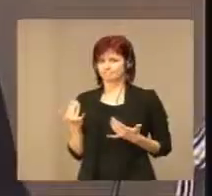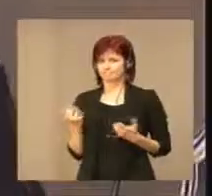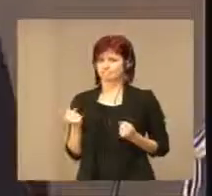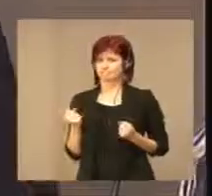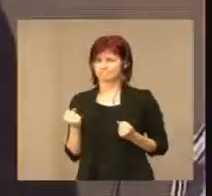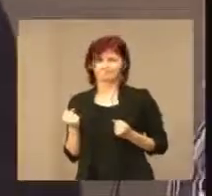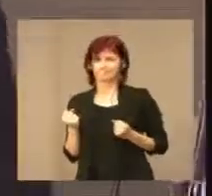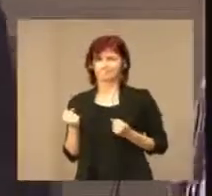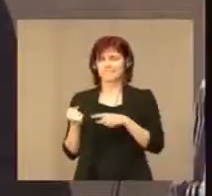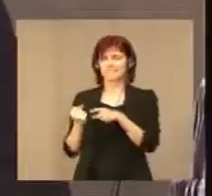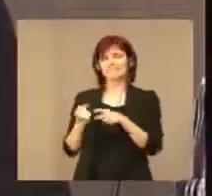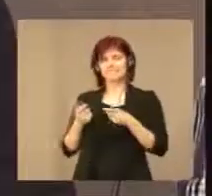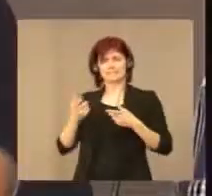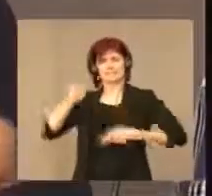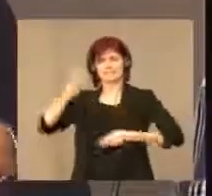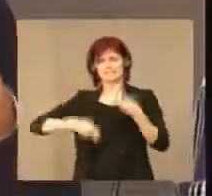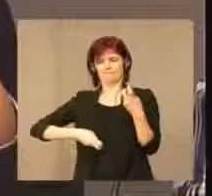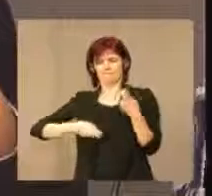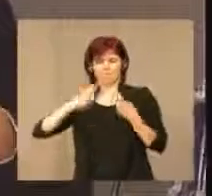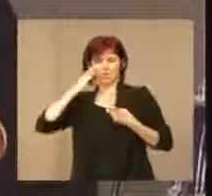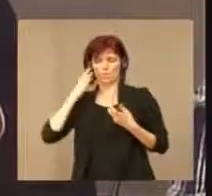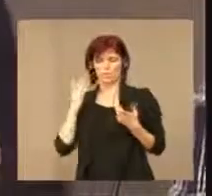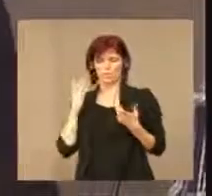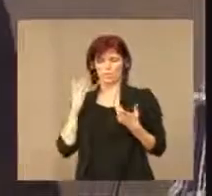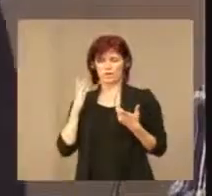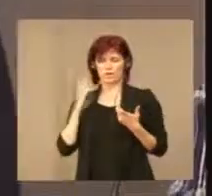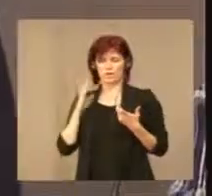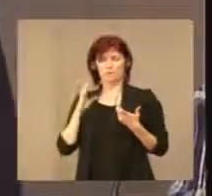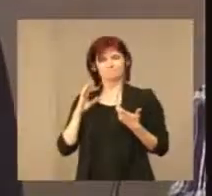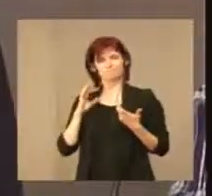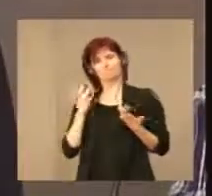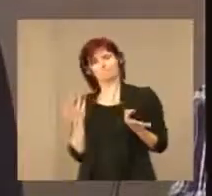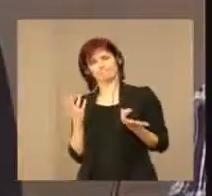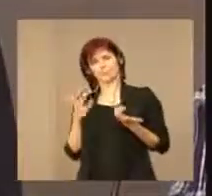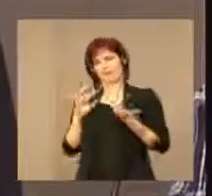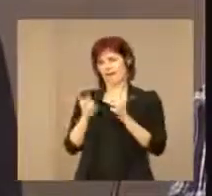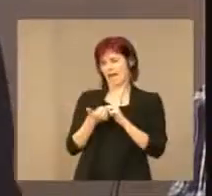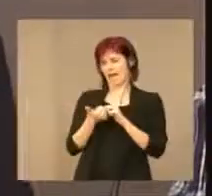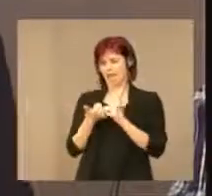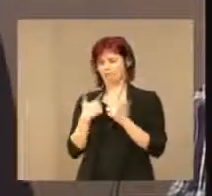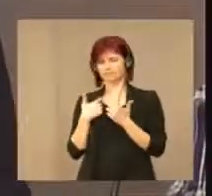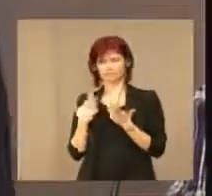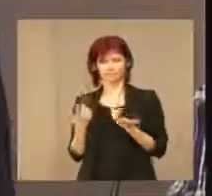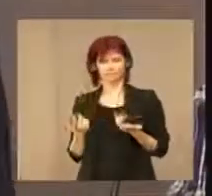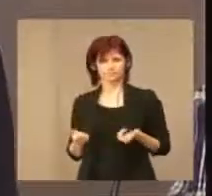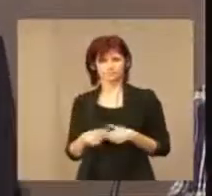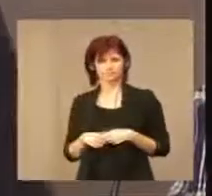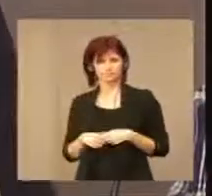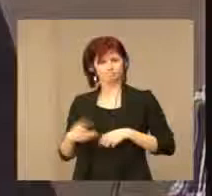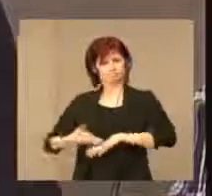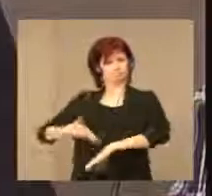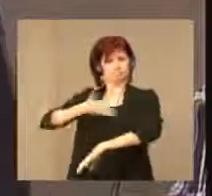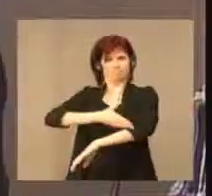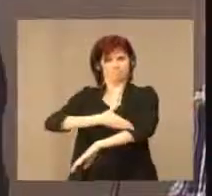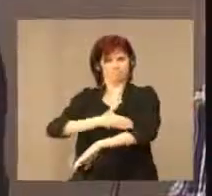know, how do you actually encourage people to move the yardstick on accessibility so that we actually don't have to get out there